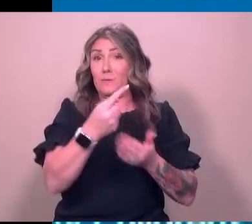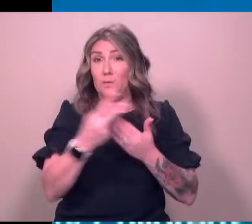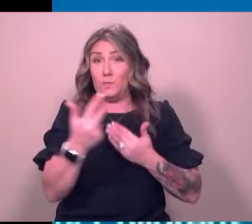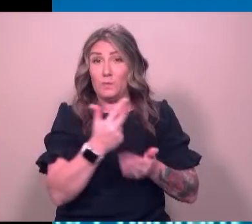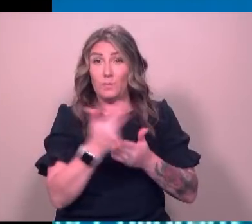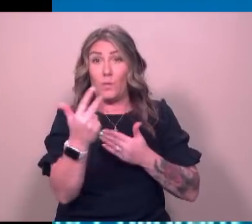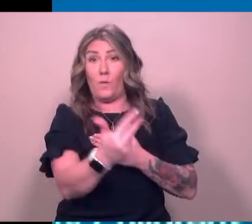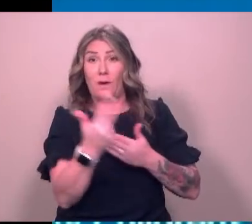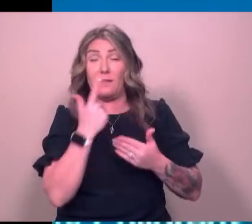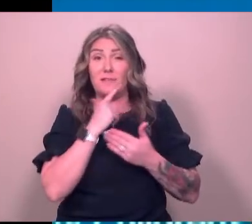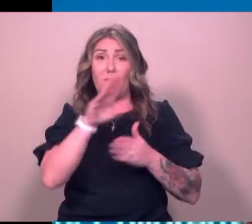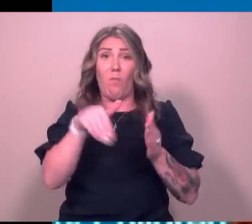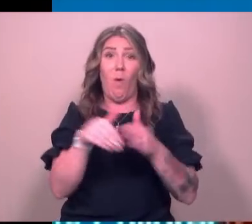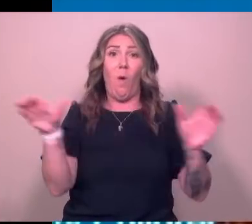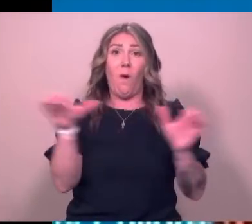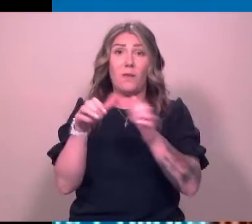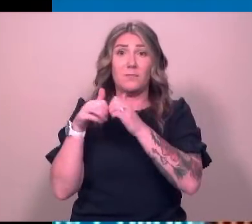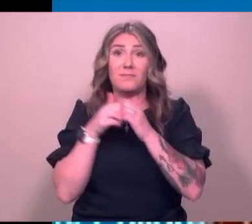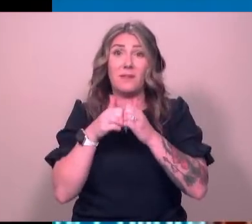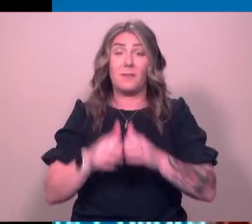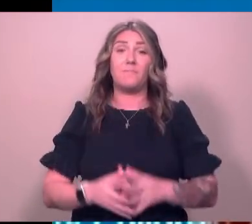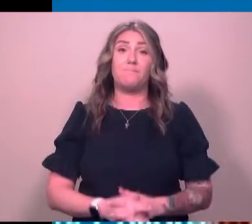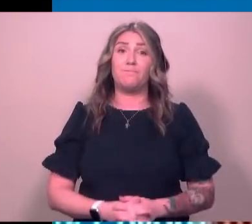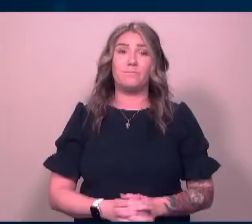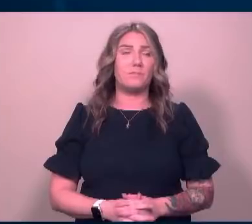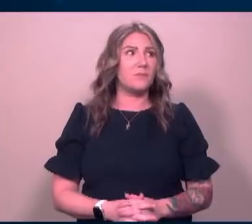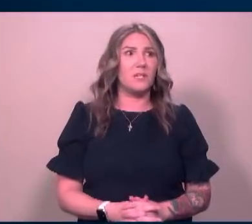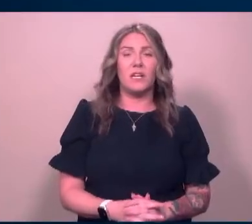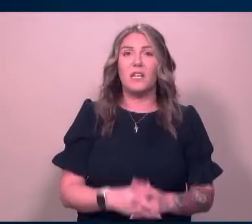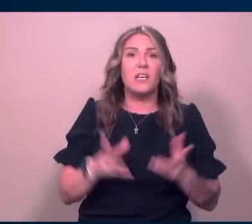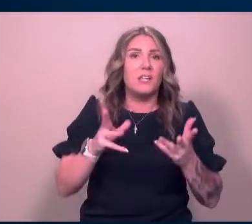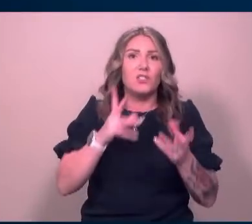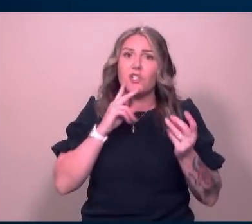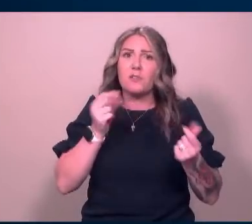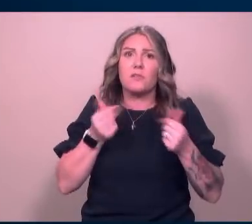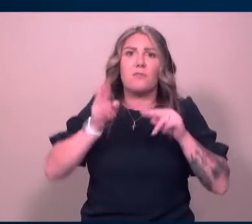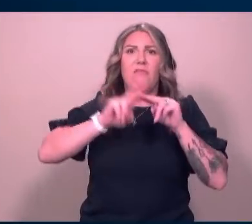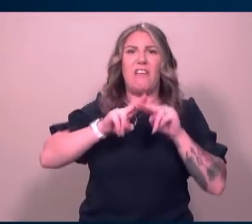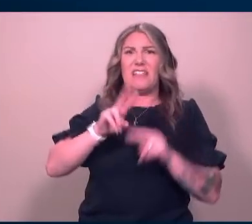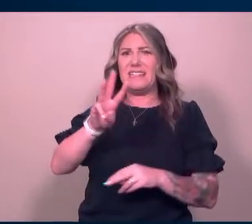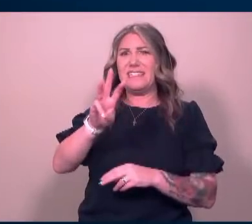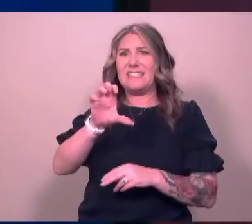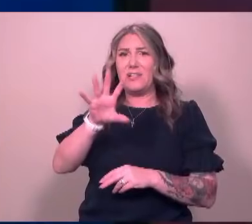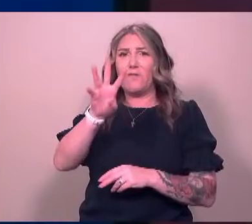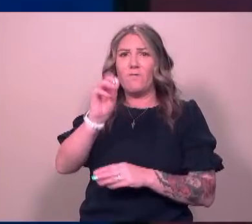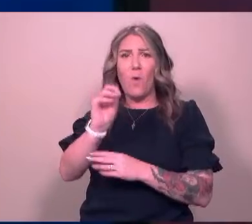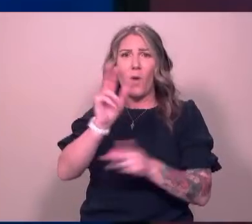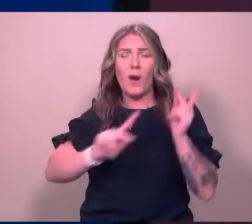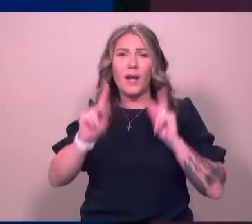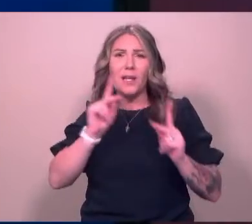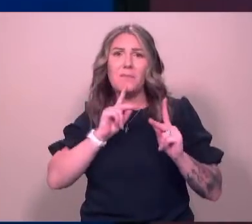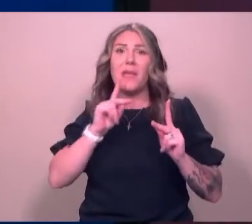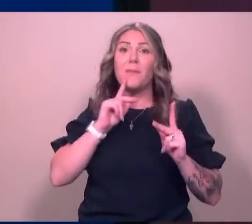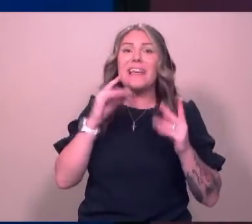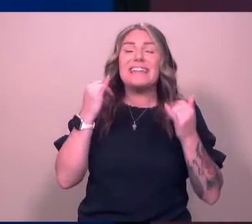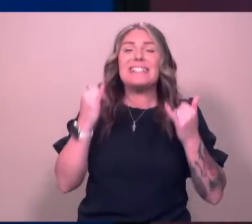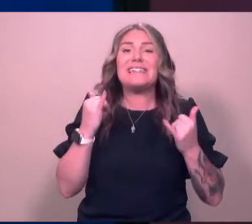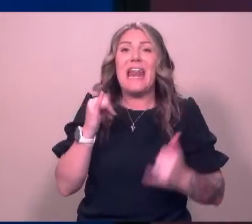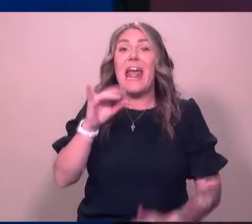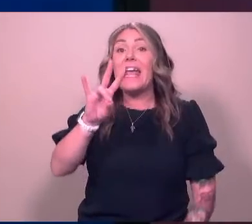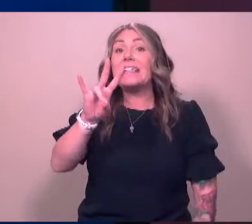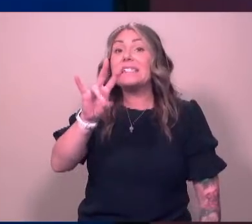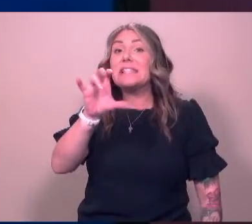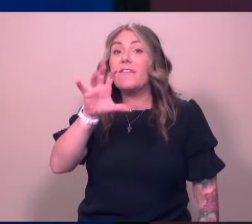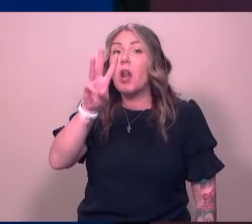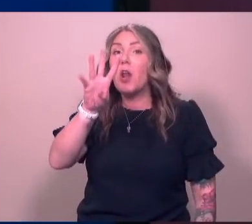things start to merge together. It's just an exponential rise. Yesterday we had 640 people out. Today we have 740